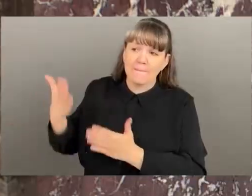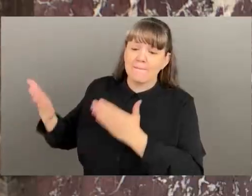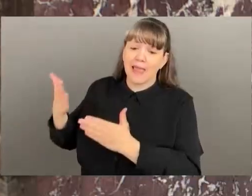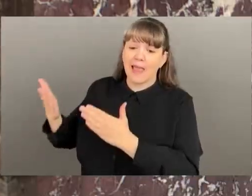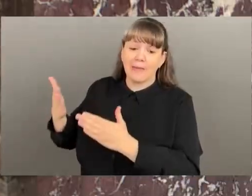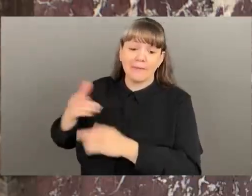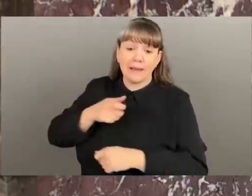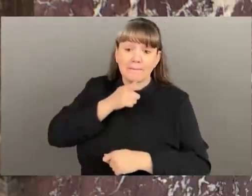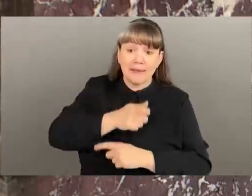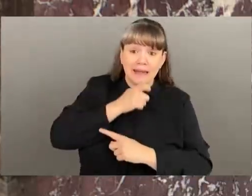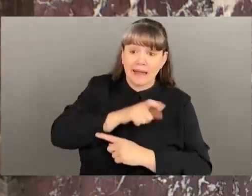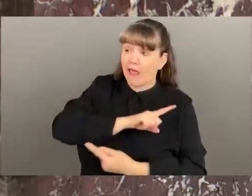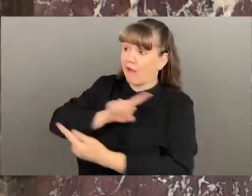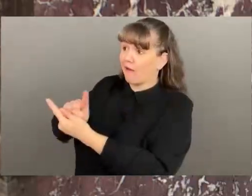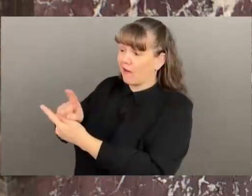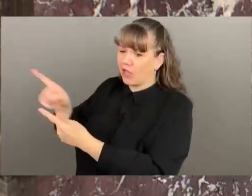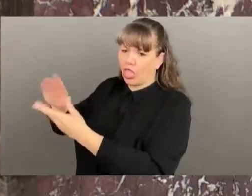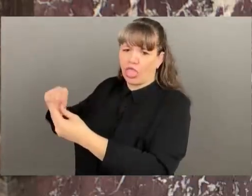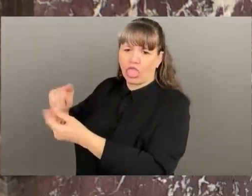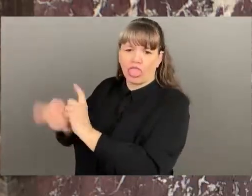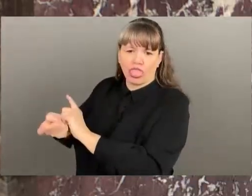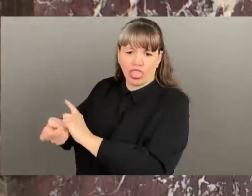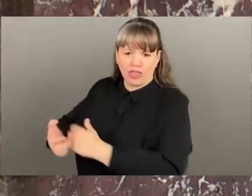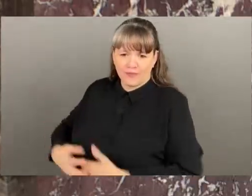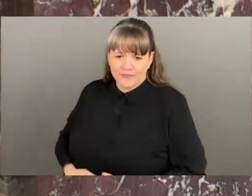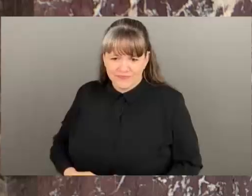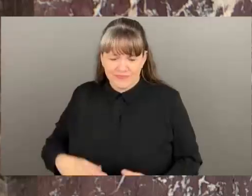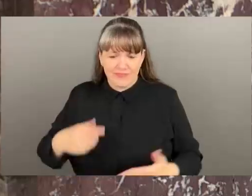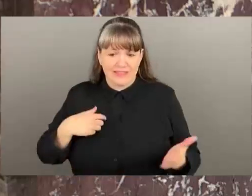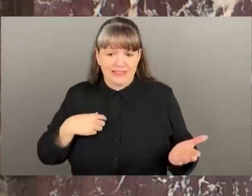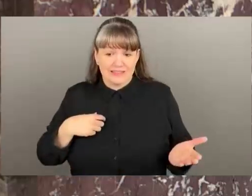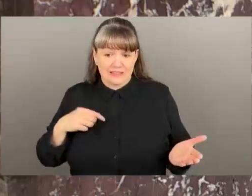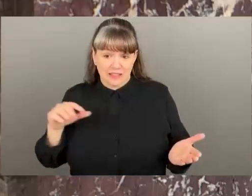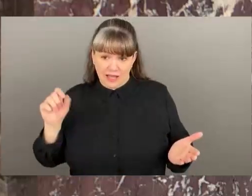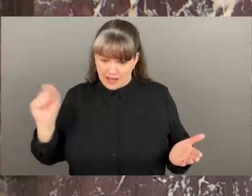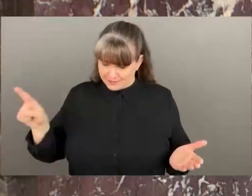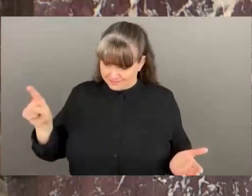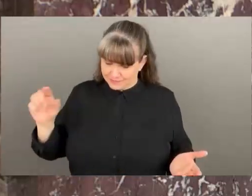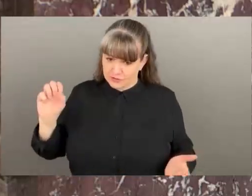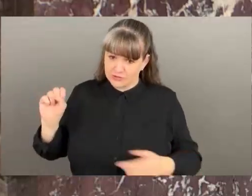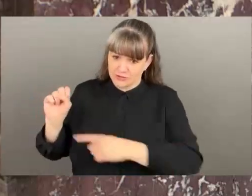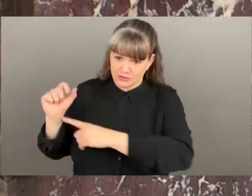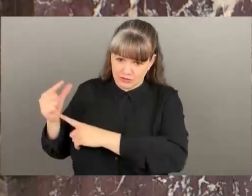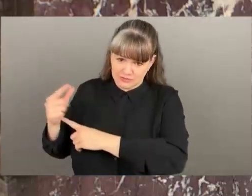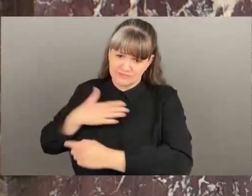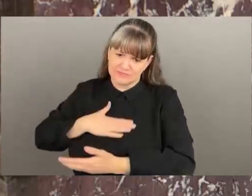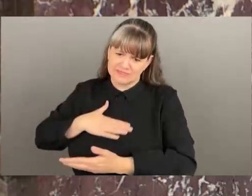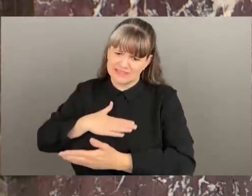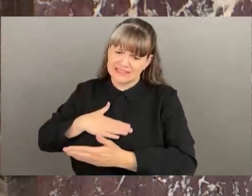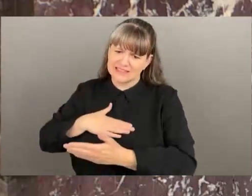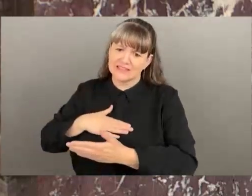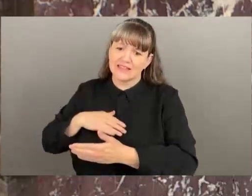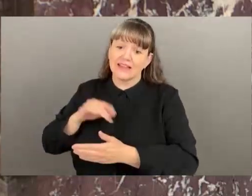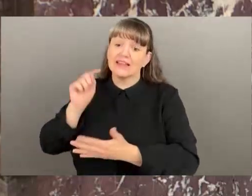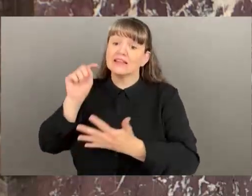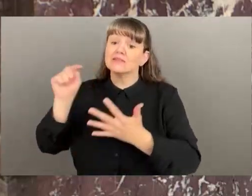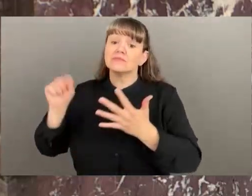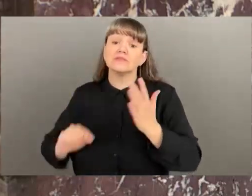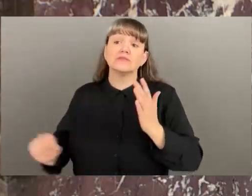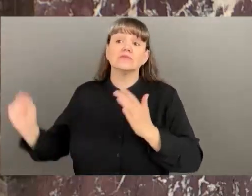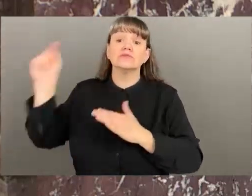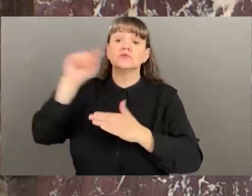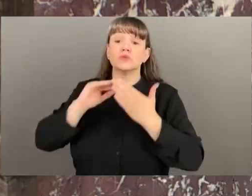time, can the Solicitor General please inform this House when these communities can reasonably actually feel safe walking to their